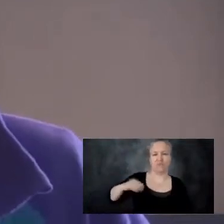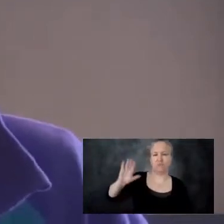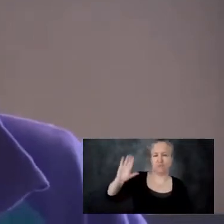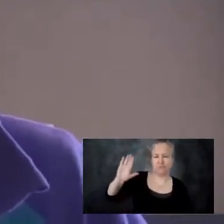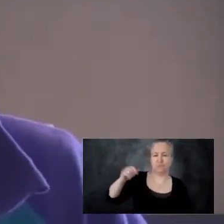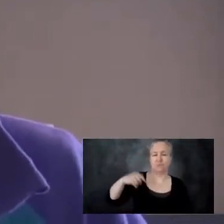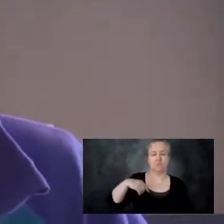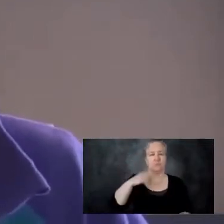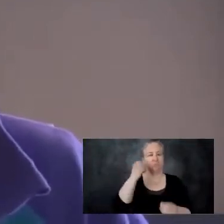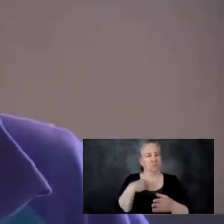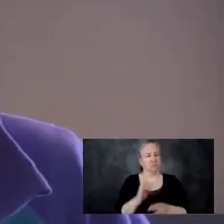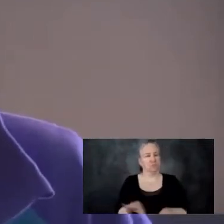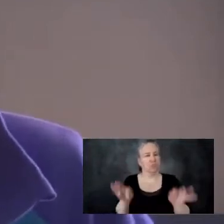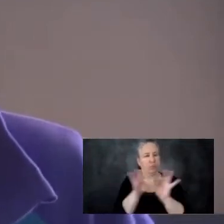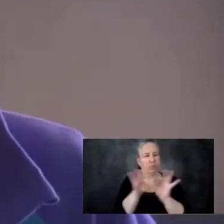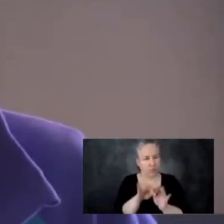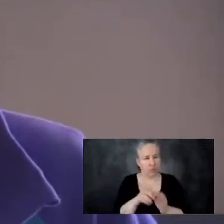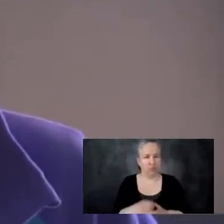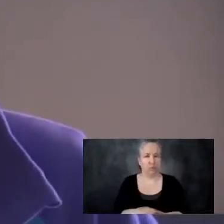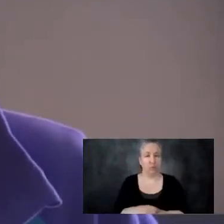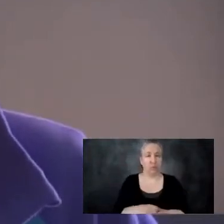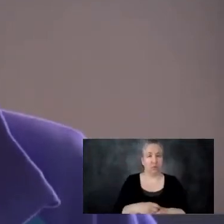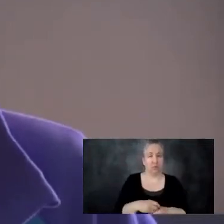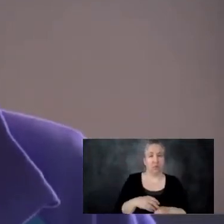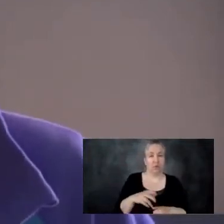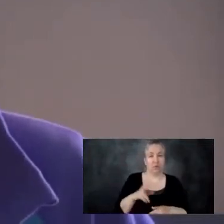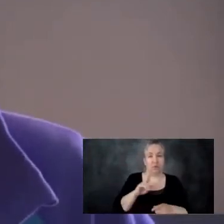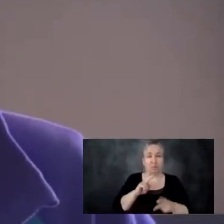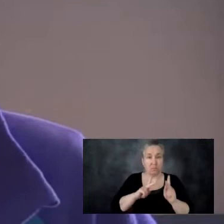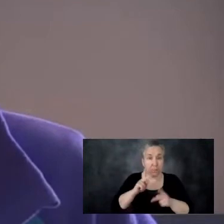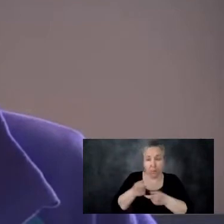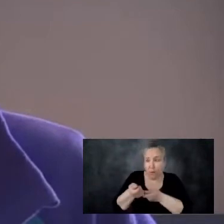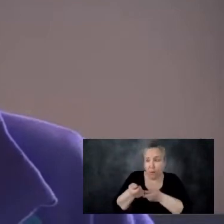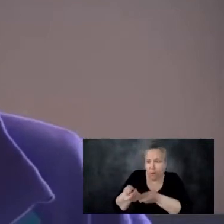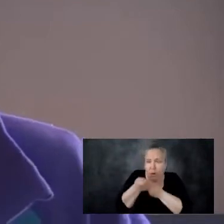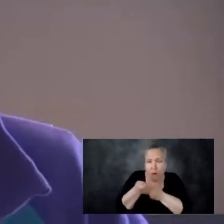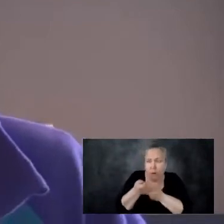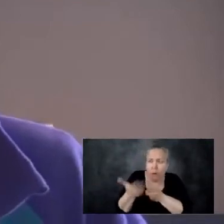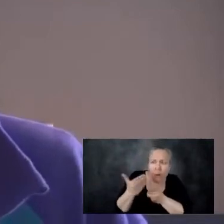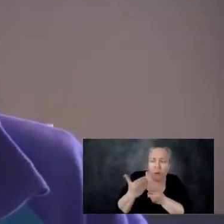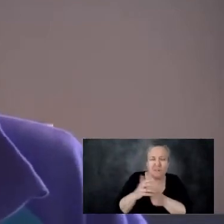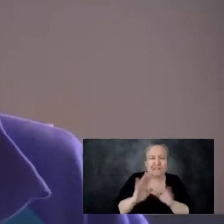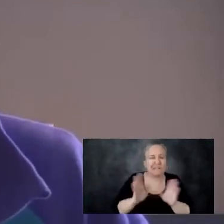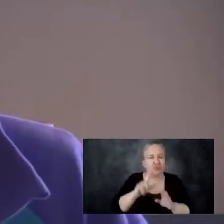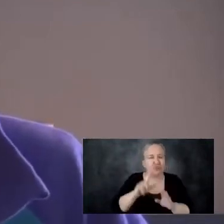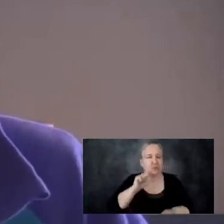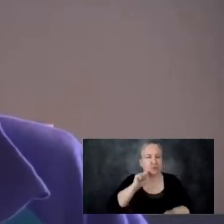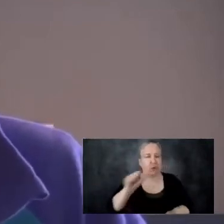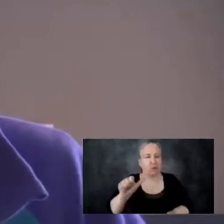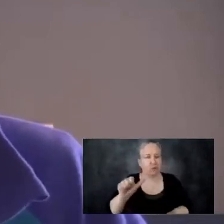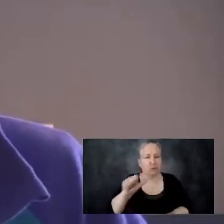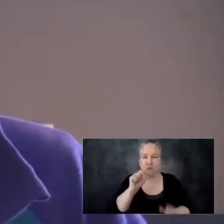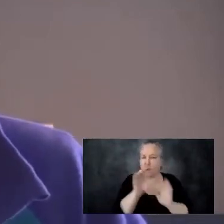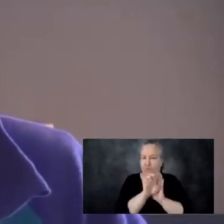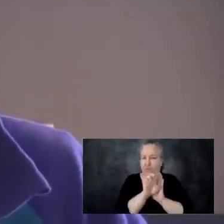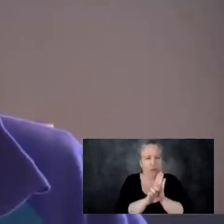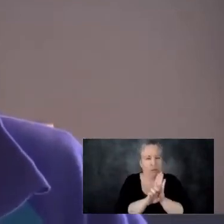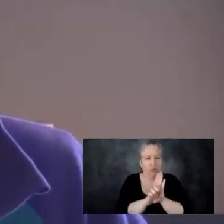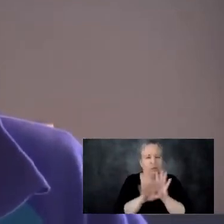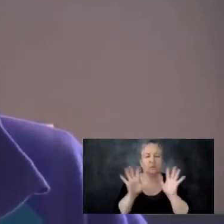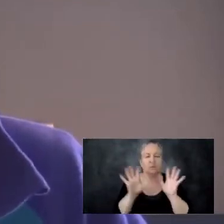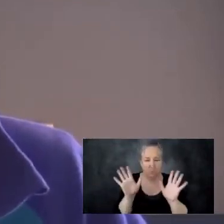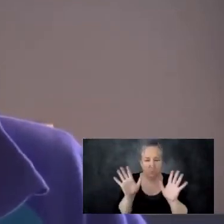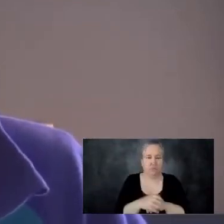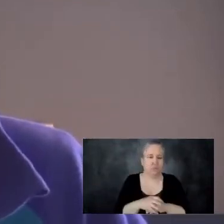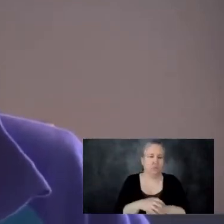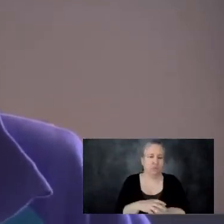important. Nobody should be coerced into participating in a clinical trial. This is unethical, illegal,